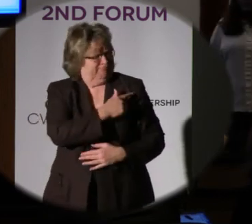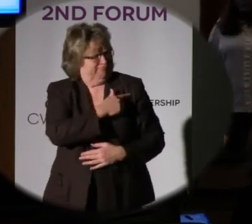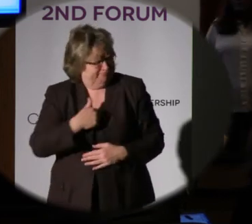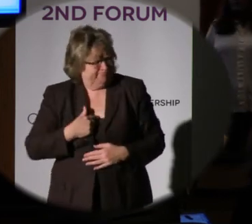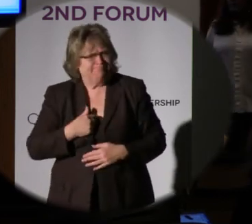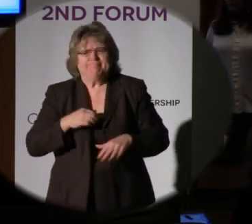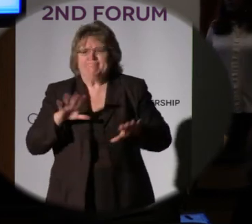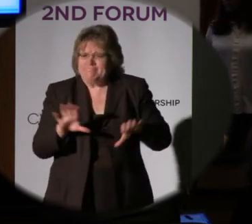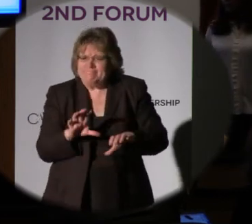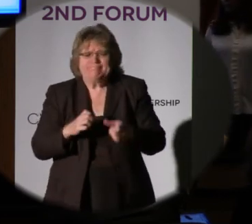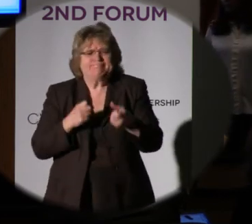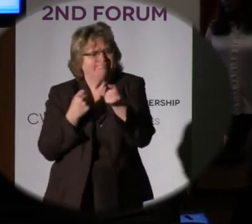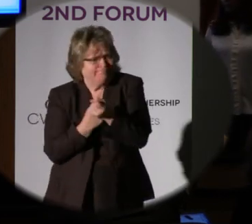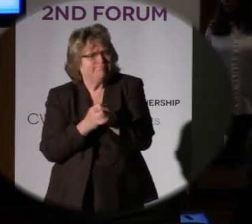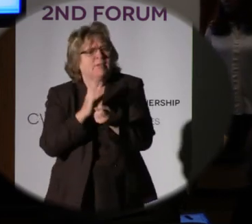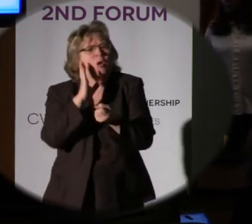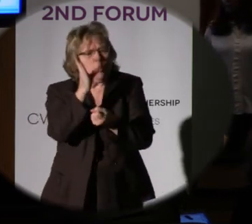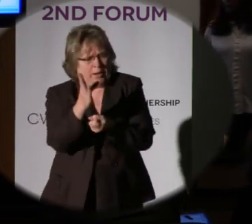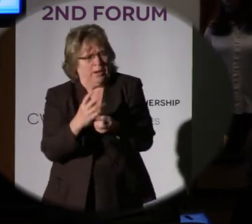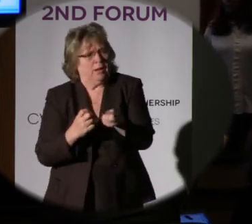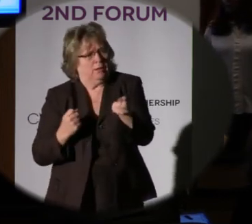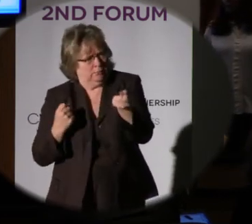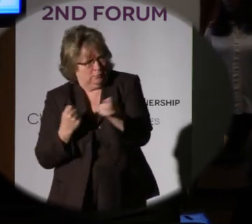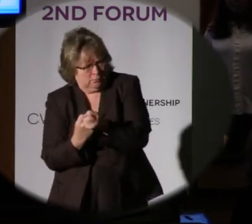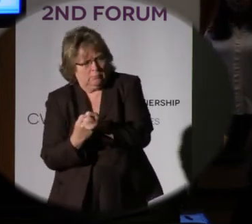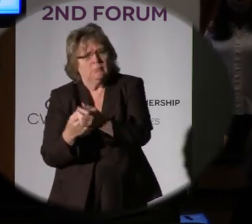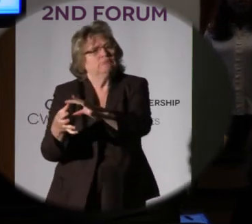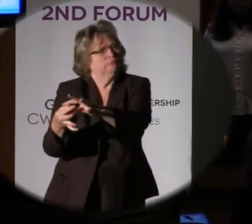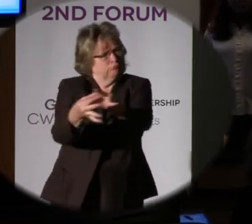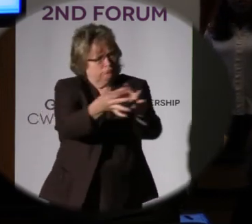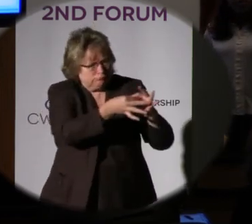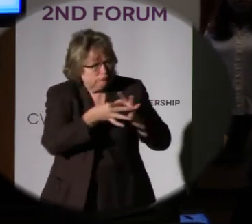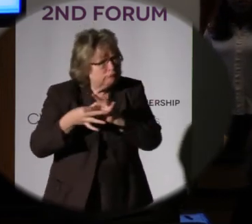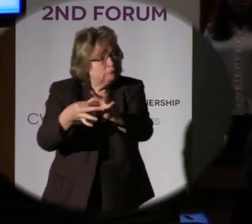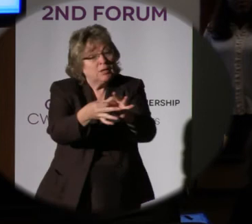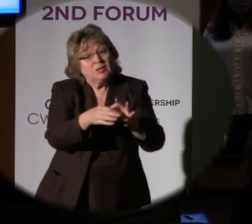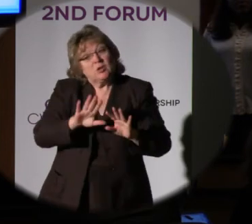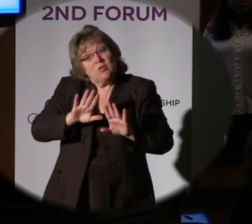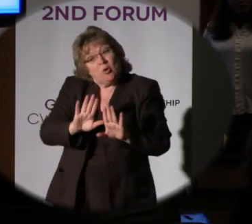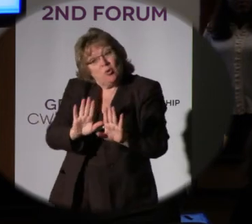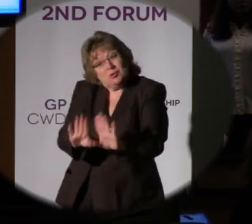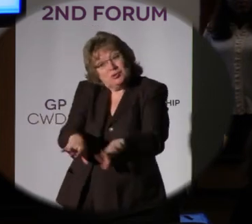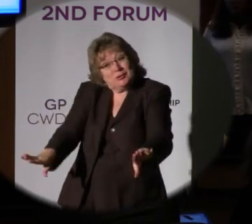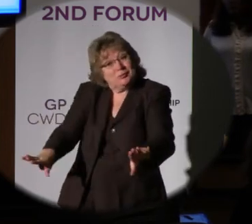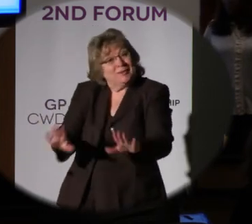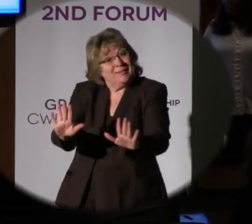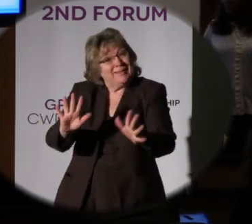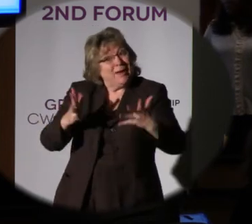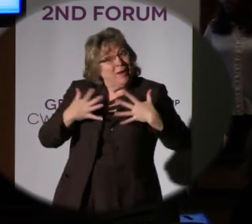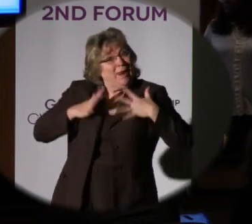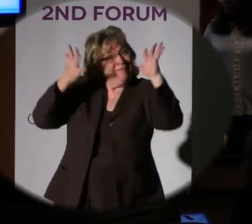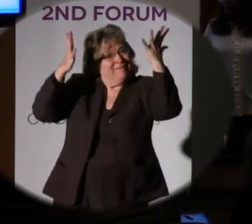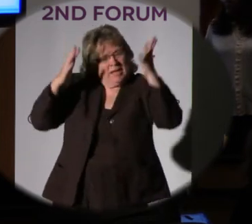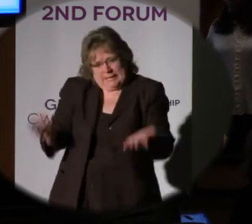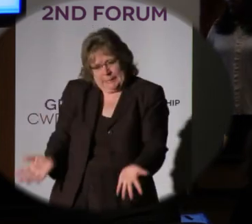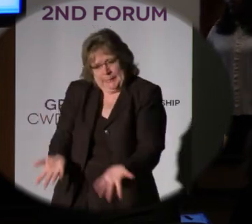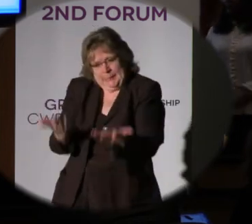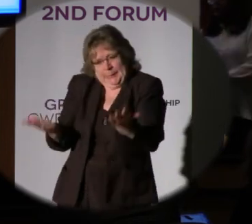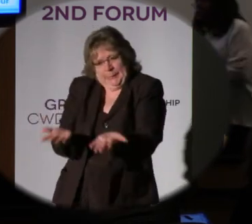cooperation to promote the rights of the children with disability. Thank you for your